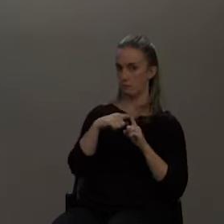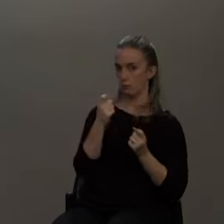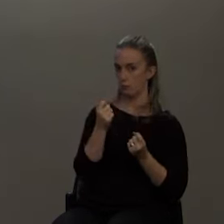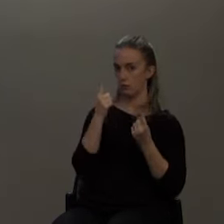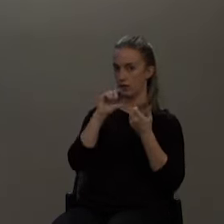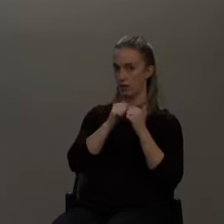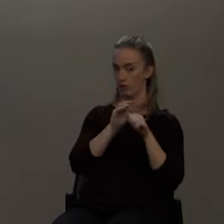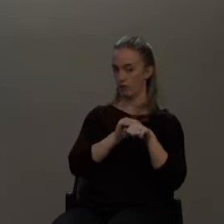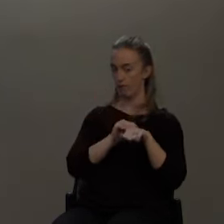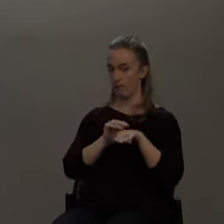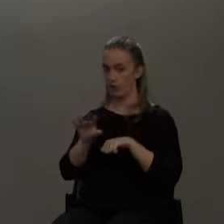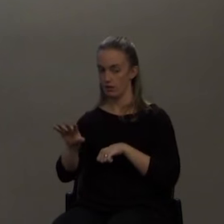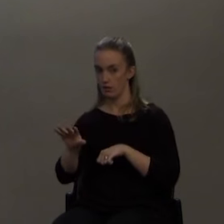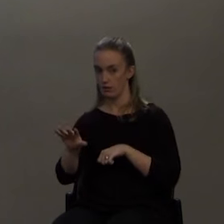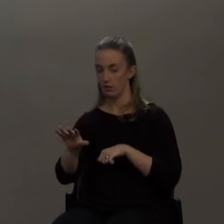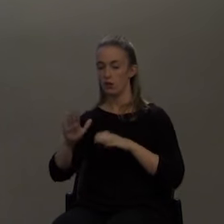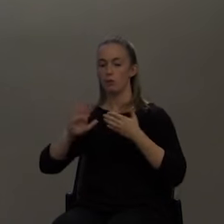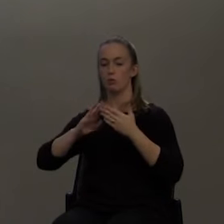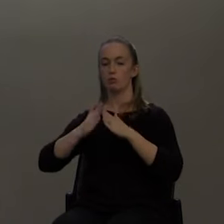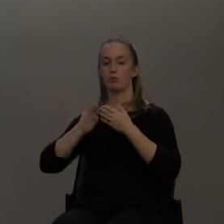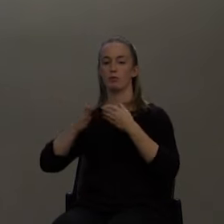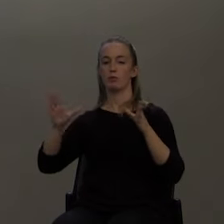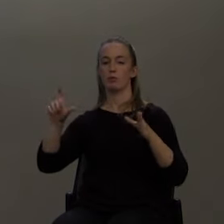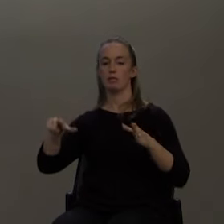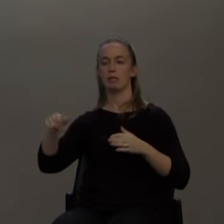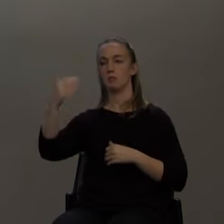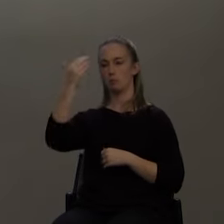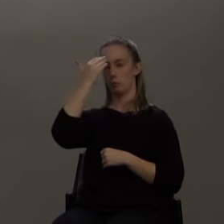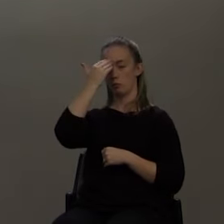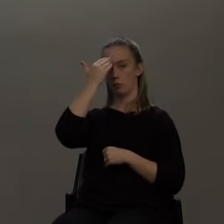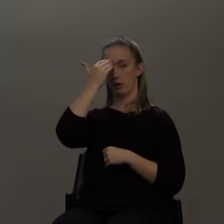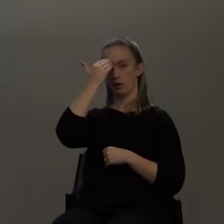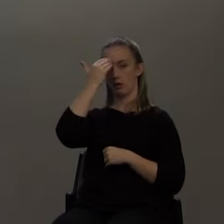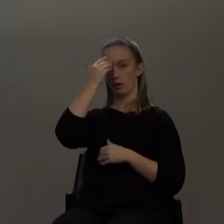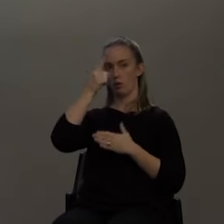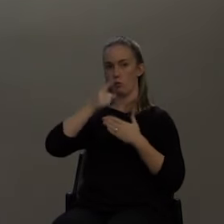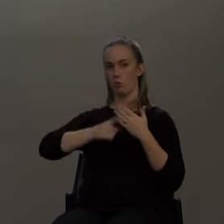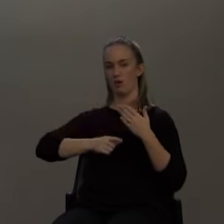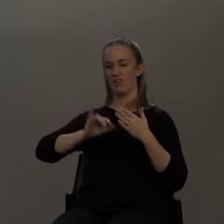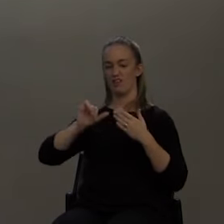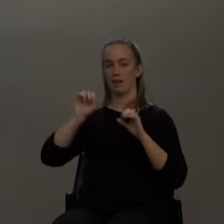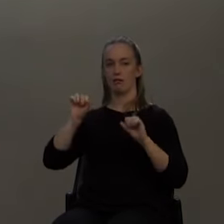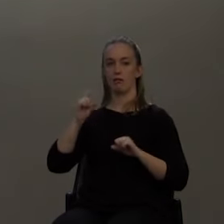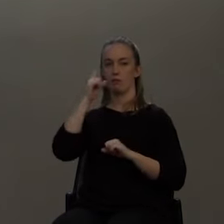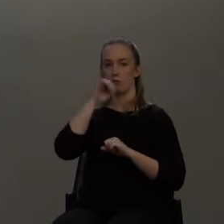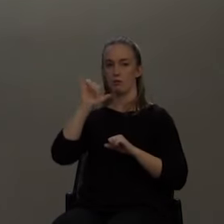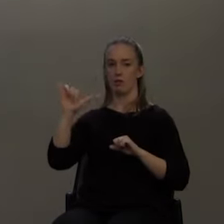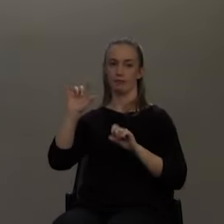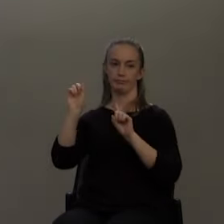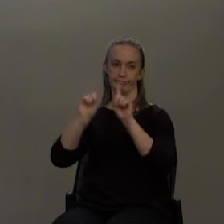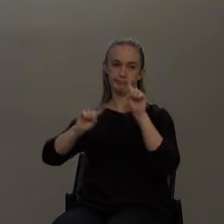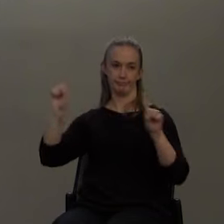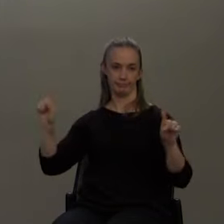to become more aware of the different faces that success looks like.